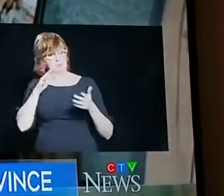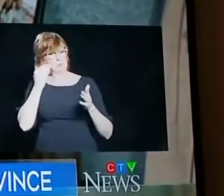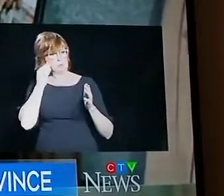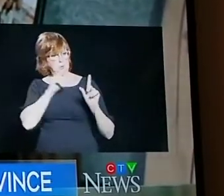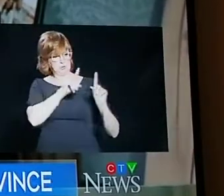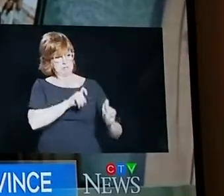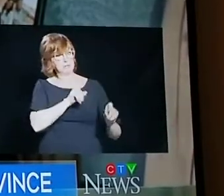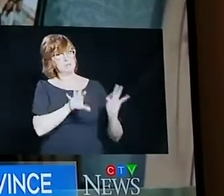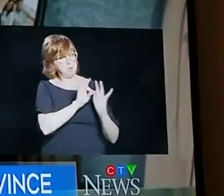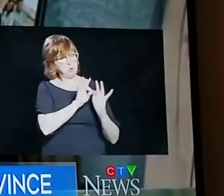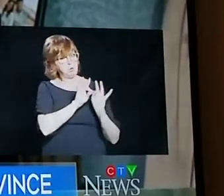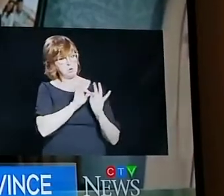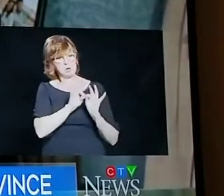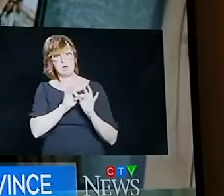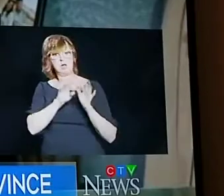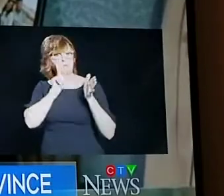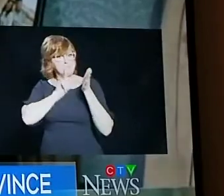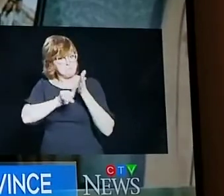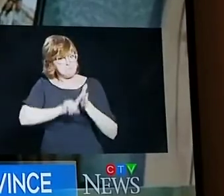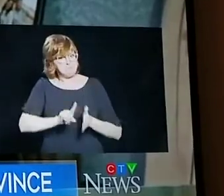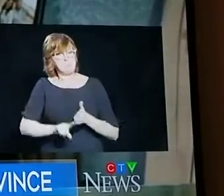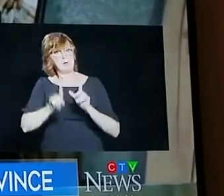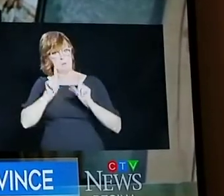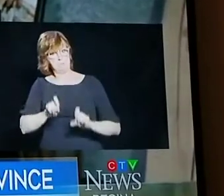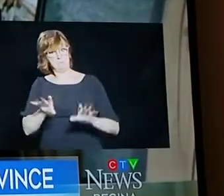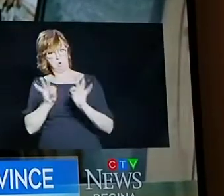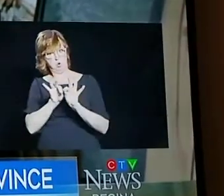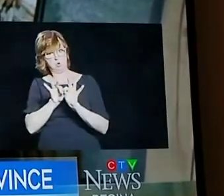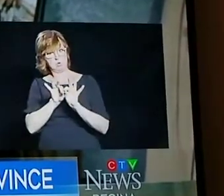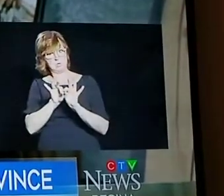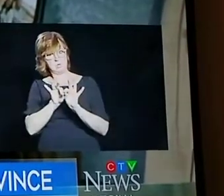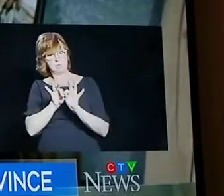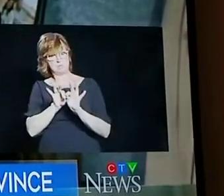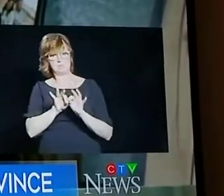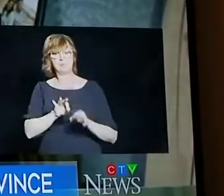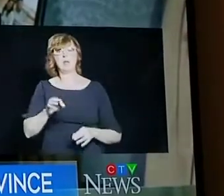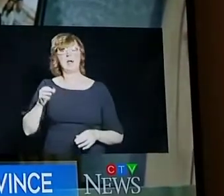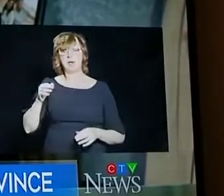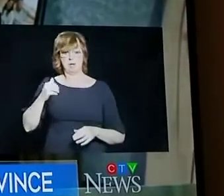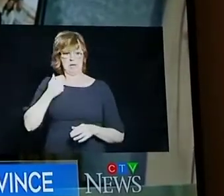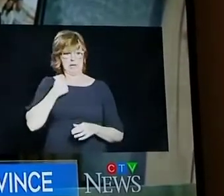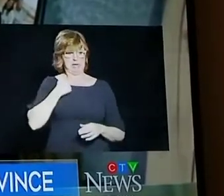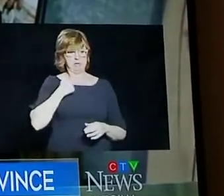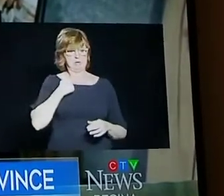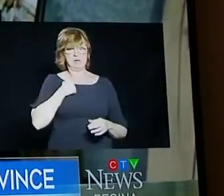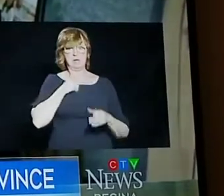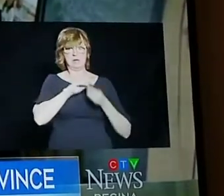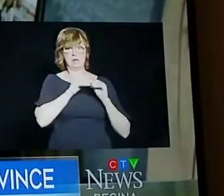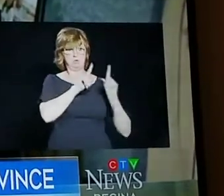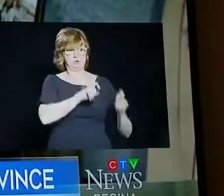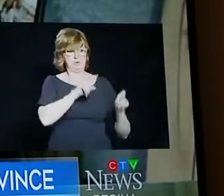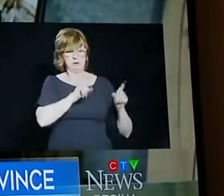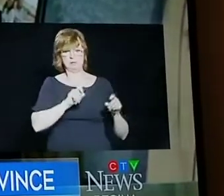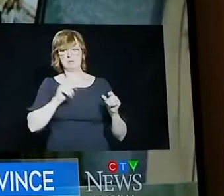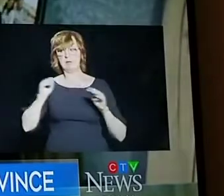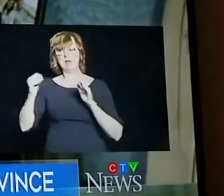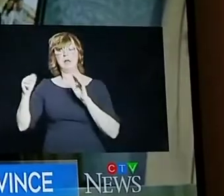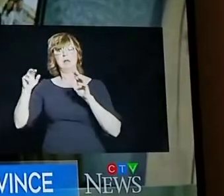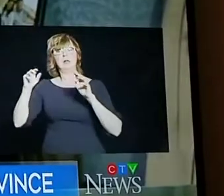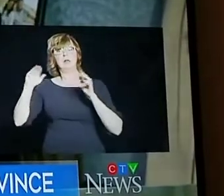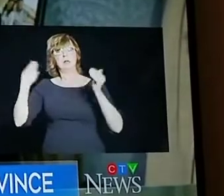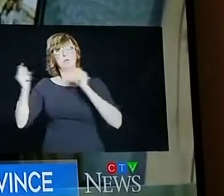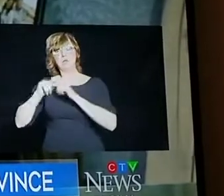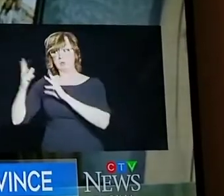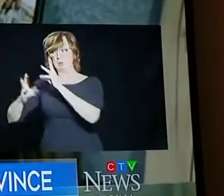of COVID-19. Canada has one of the highest testing rates in the world, and Saskatchewan has one of